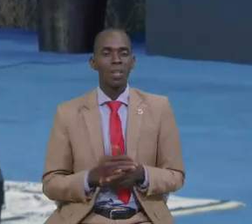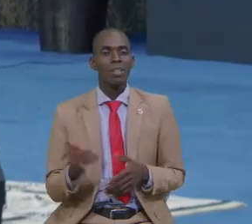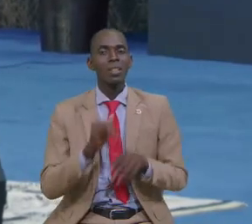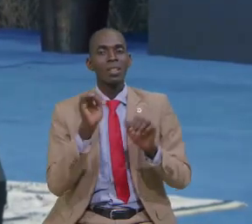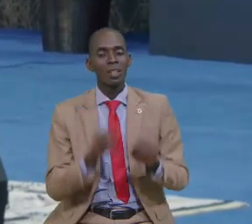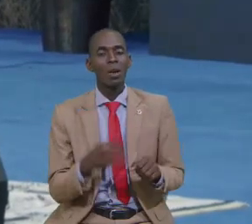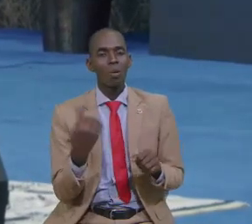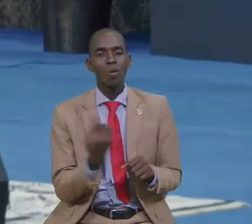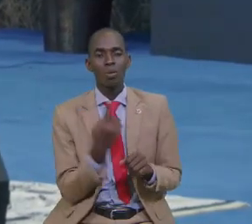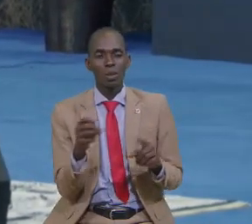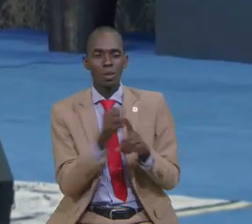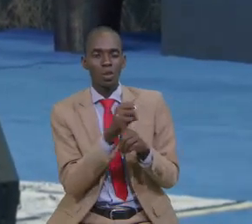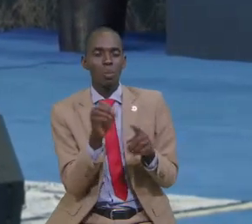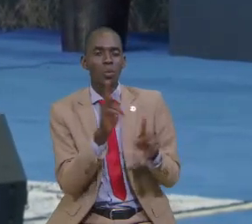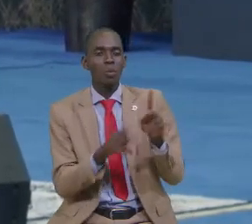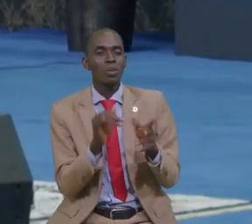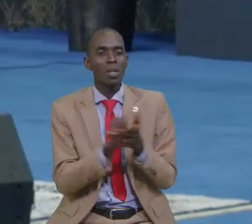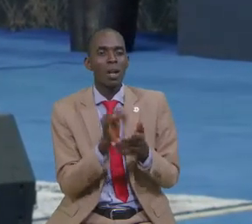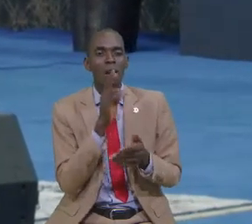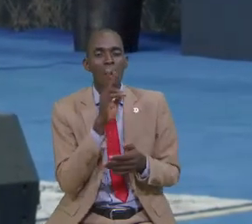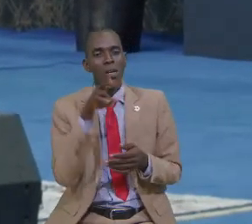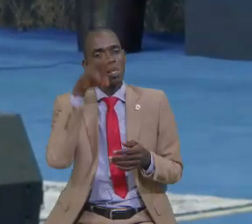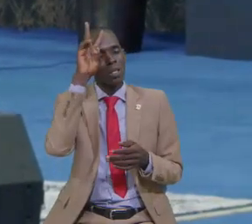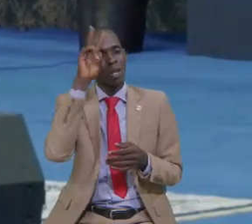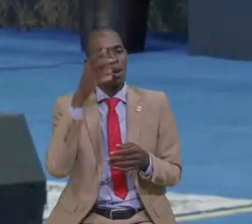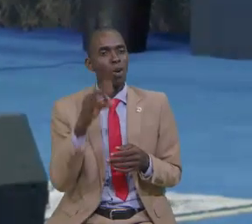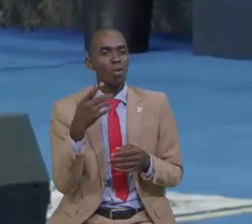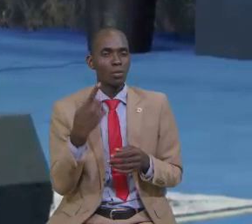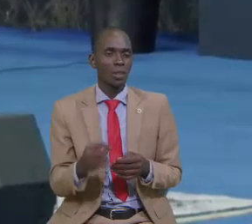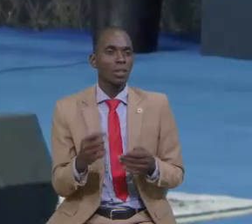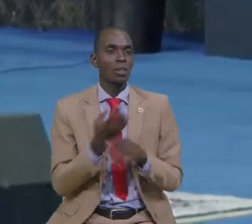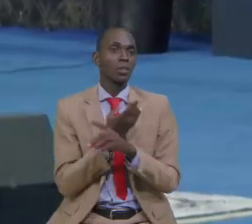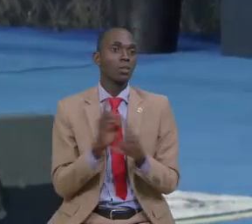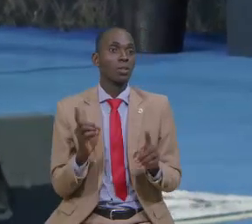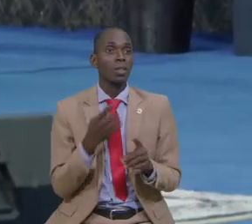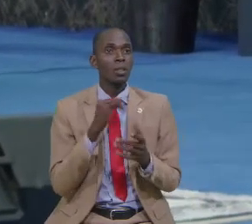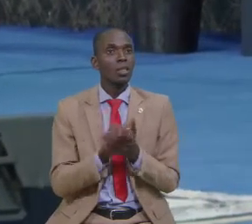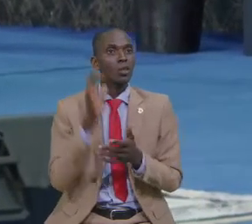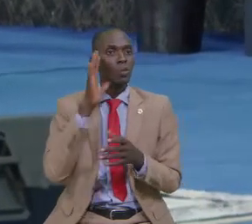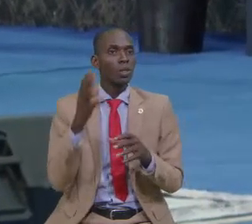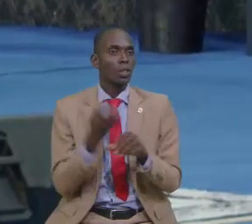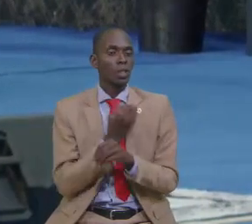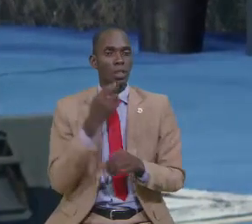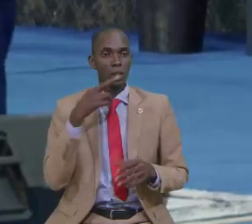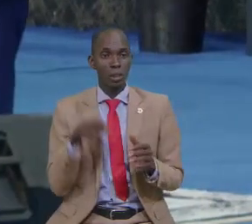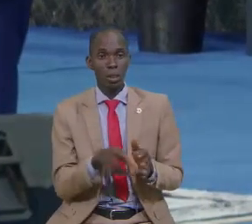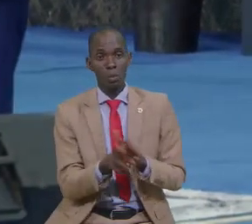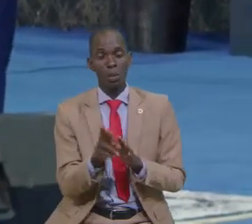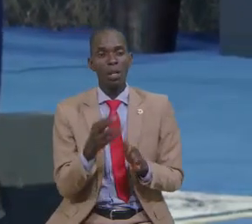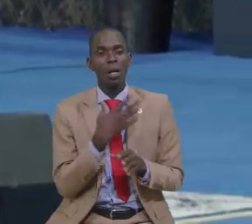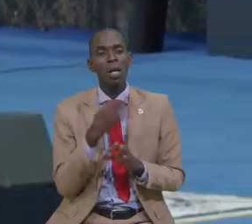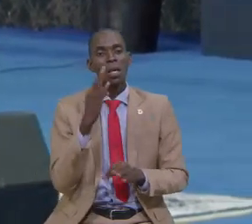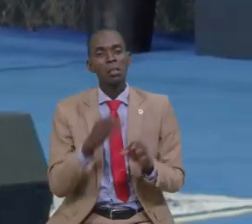people now that are ignorant of the Deliverance it says they shall take out serpents and if they drink